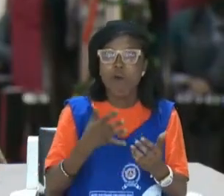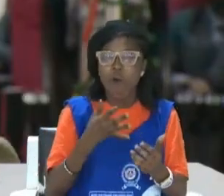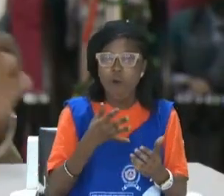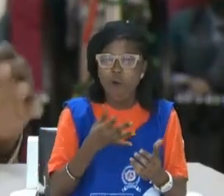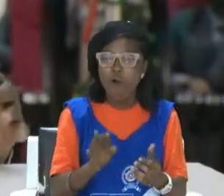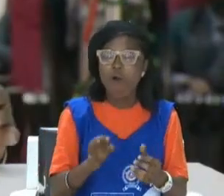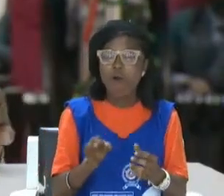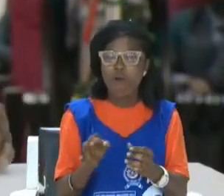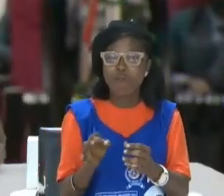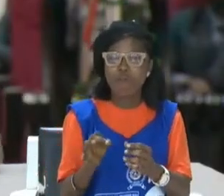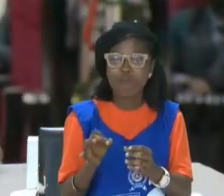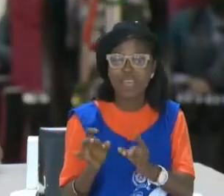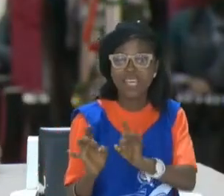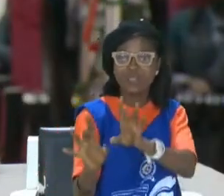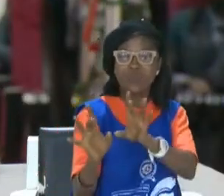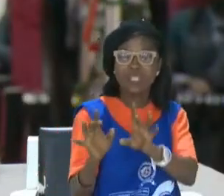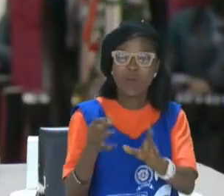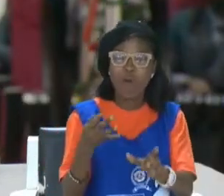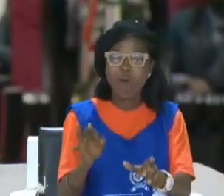of bitterness,